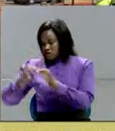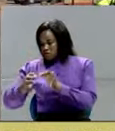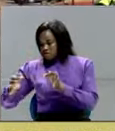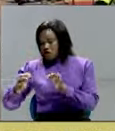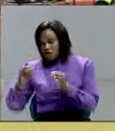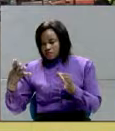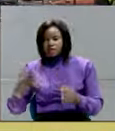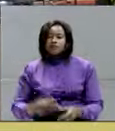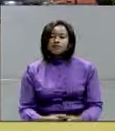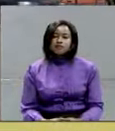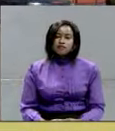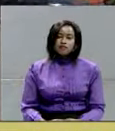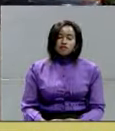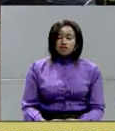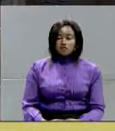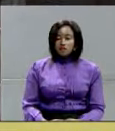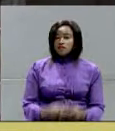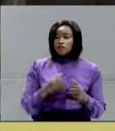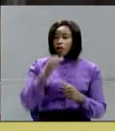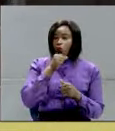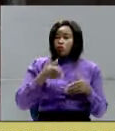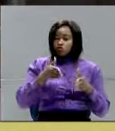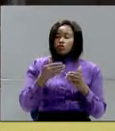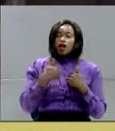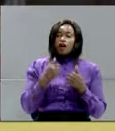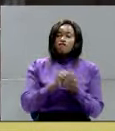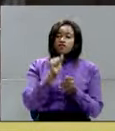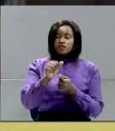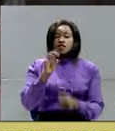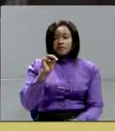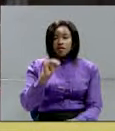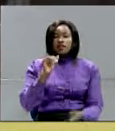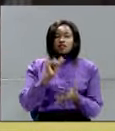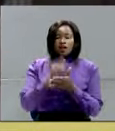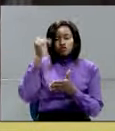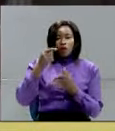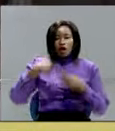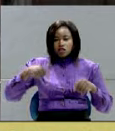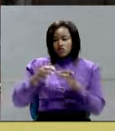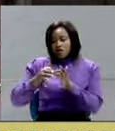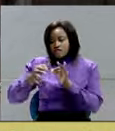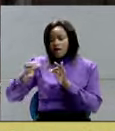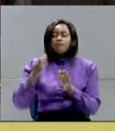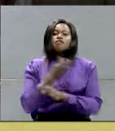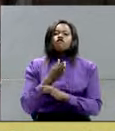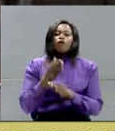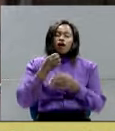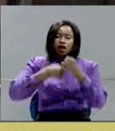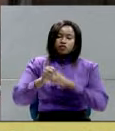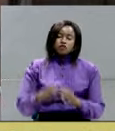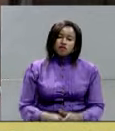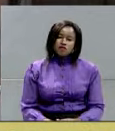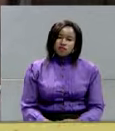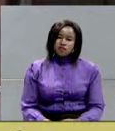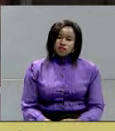this one we are on today has 15 meters. And that's why you're seeing us measuring before we take action, just to confirm that the structure